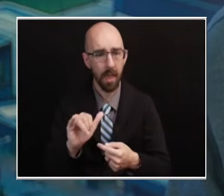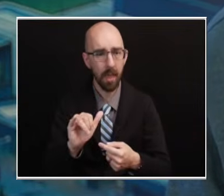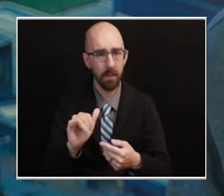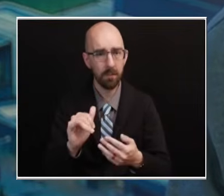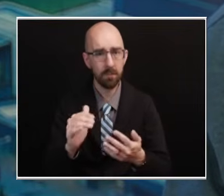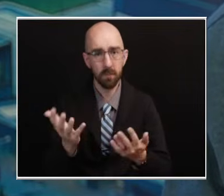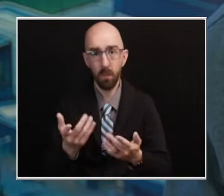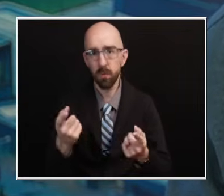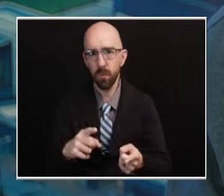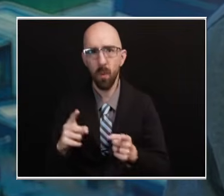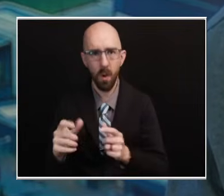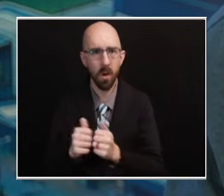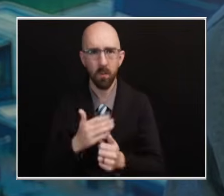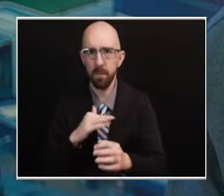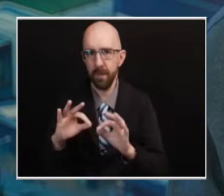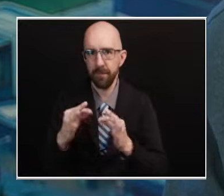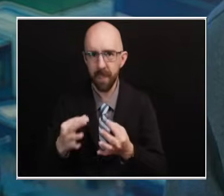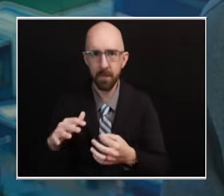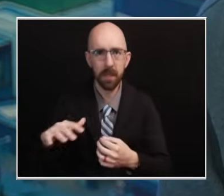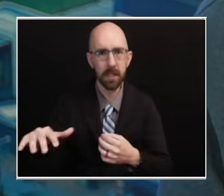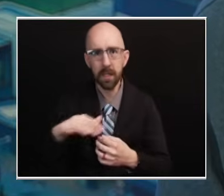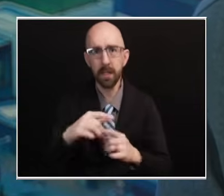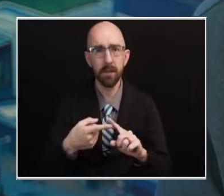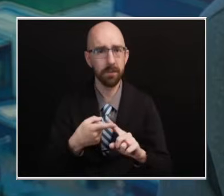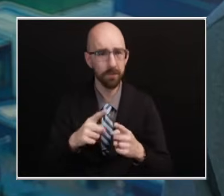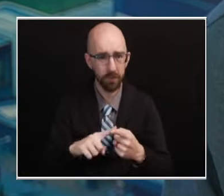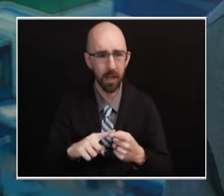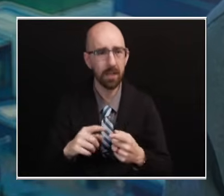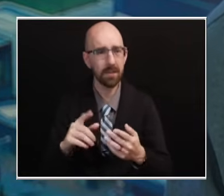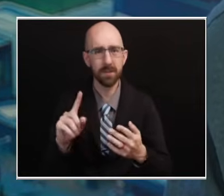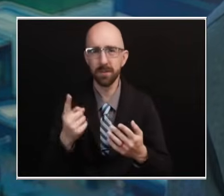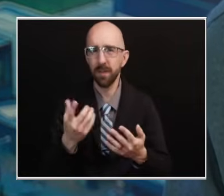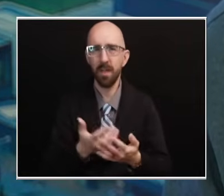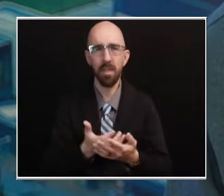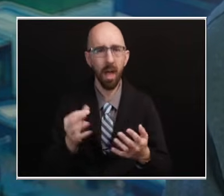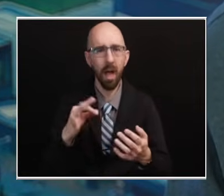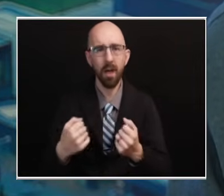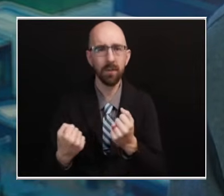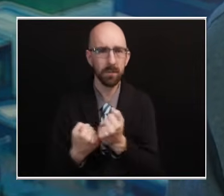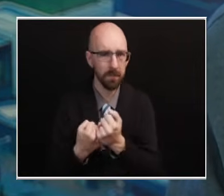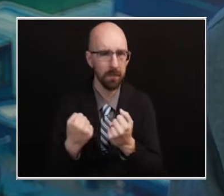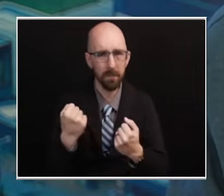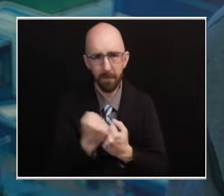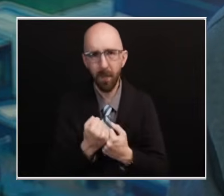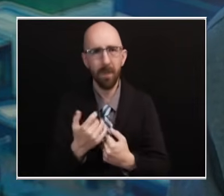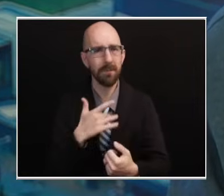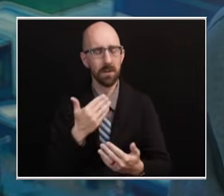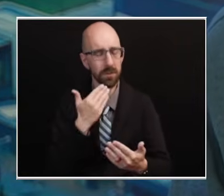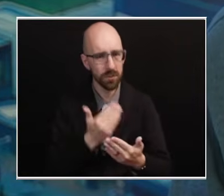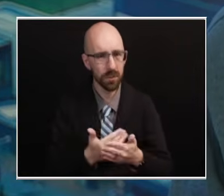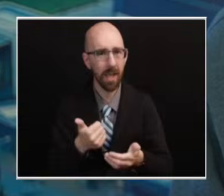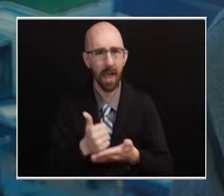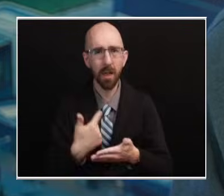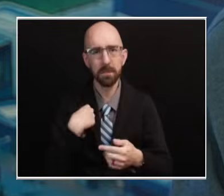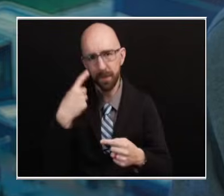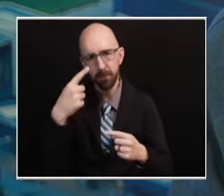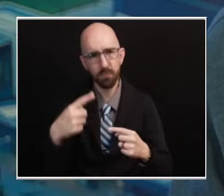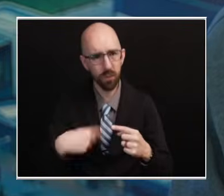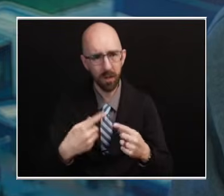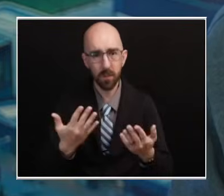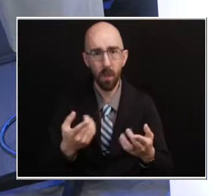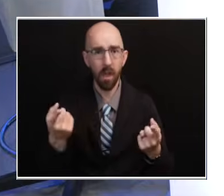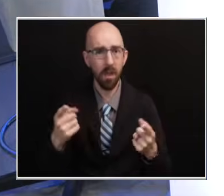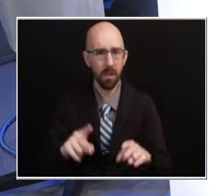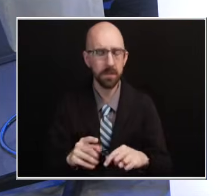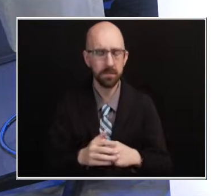kind of with my family and friends and everybody. It was just a whole lot of support. It feels really good and helps me process through what happened. I bet. Pretty